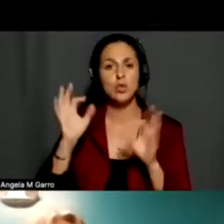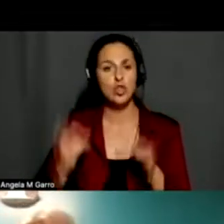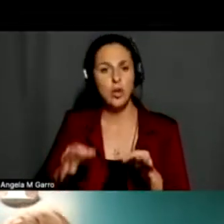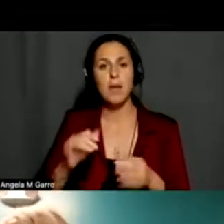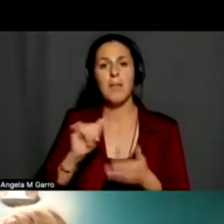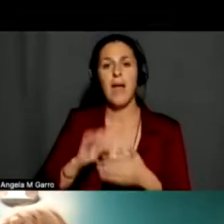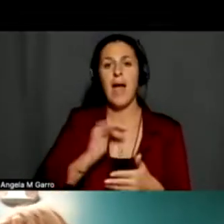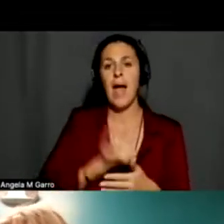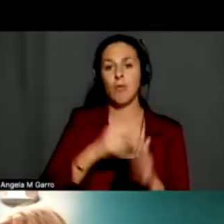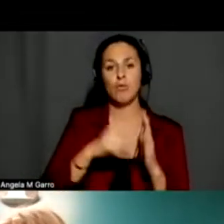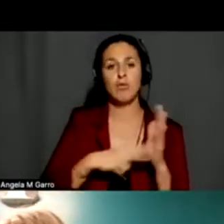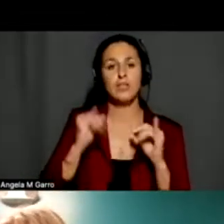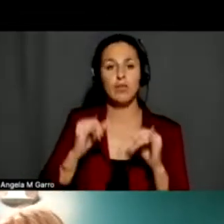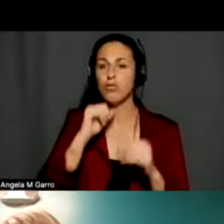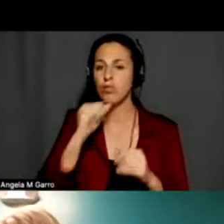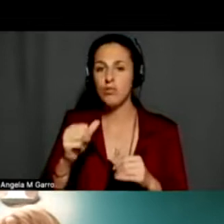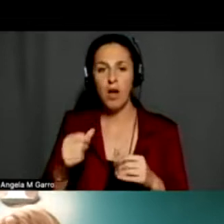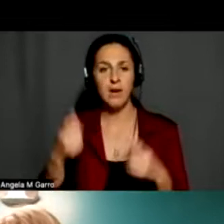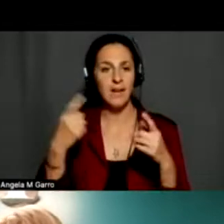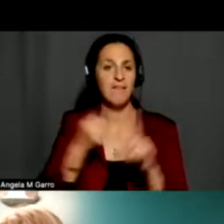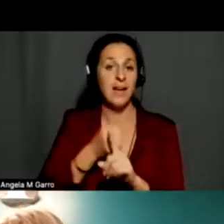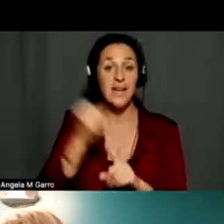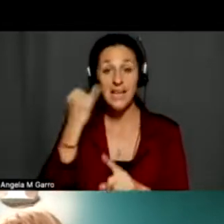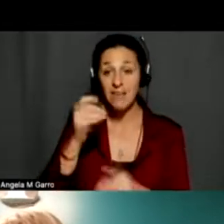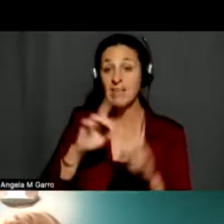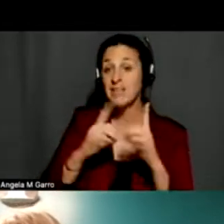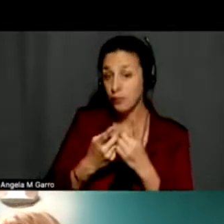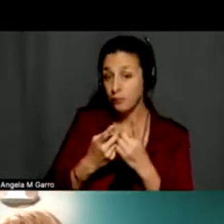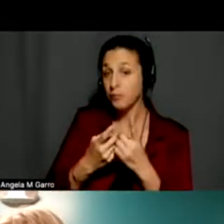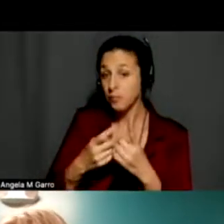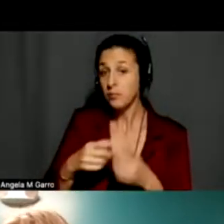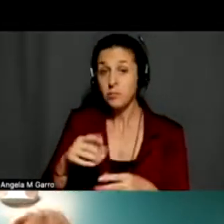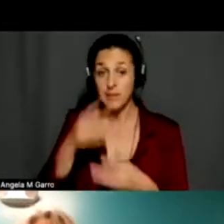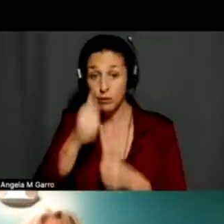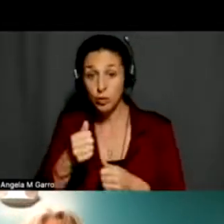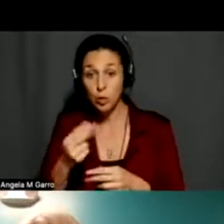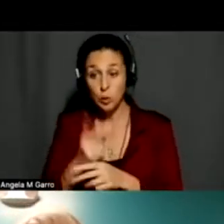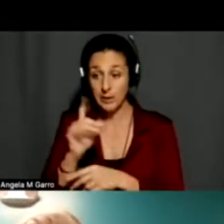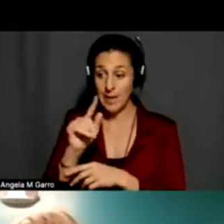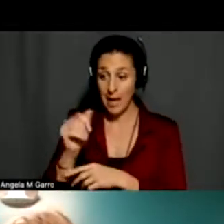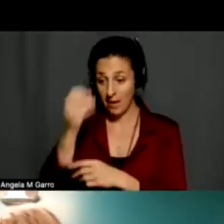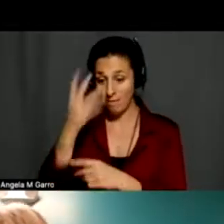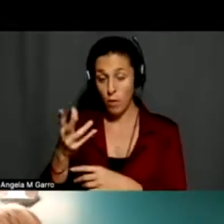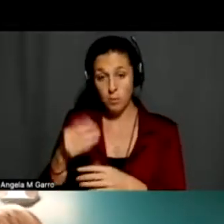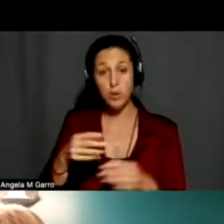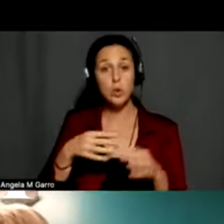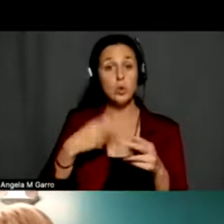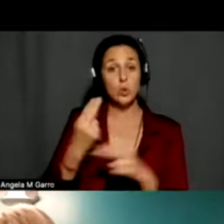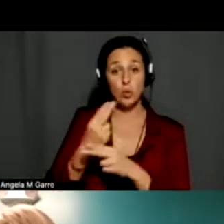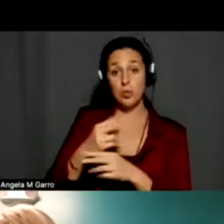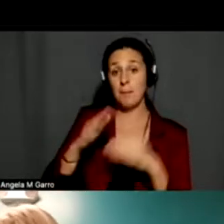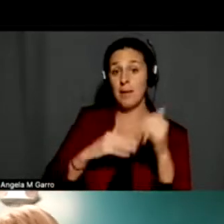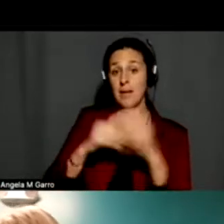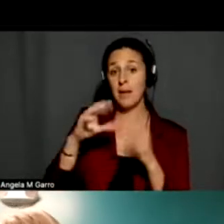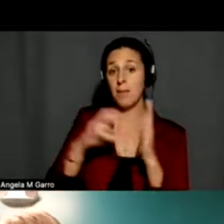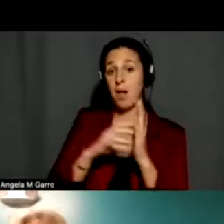effective. If the district is interested in using data-informed decision-making as described in building block 3 of the strategic plan, then